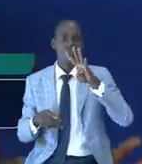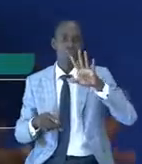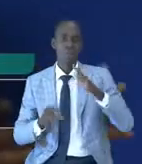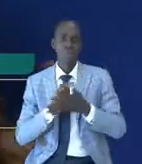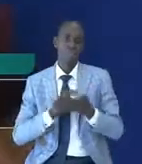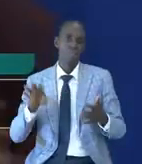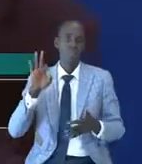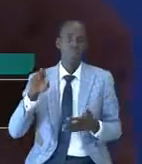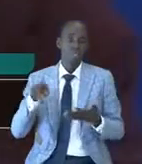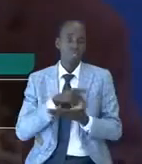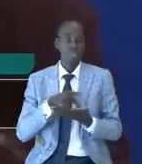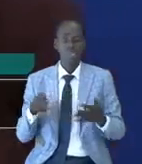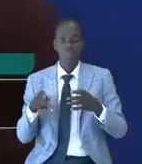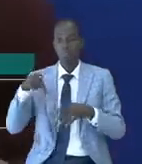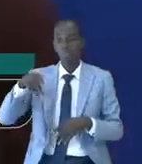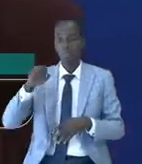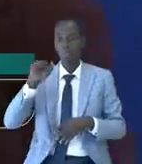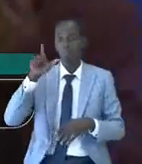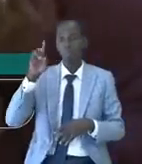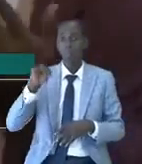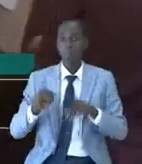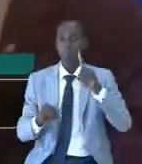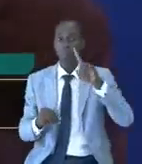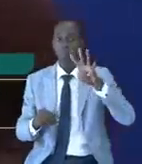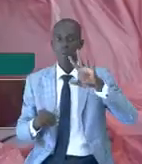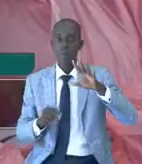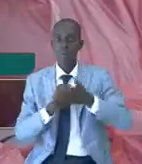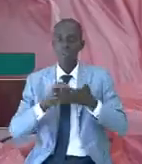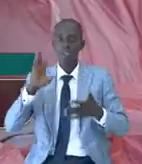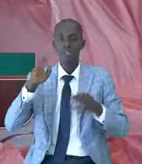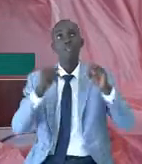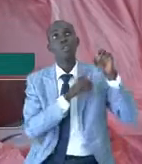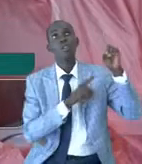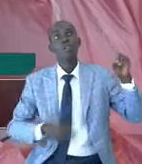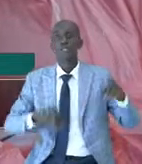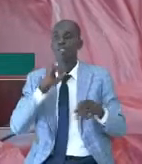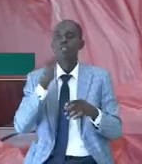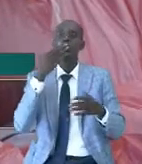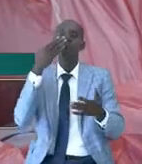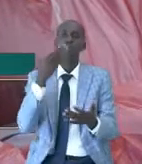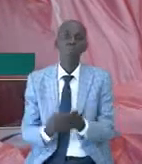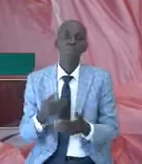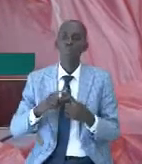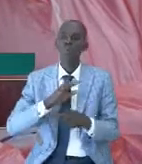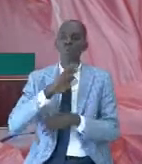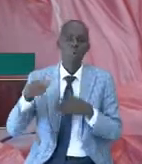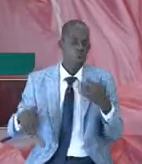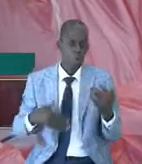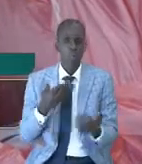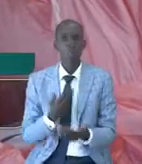9. Psalm 145, reading from verse 9. The Lord is good to all. even to me.